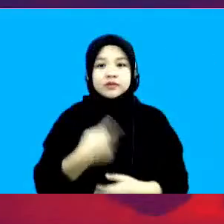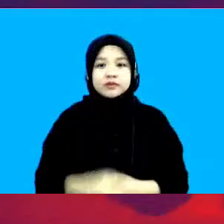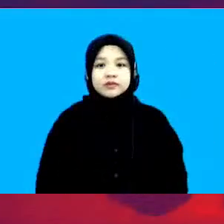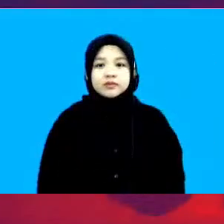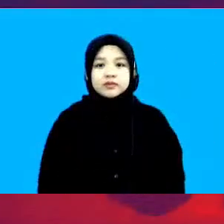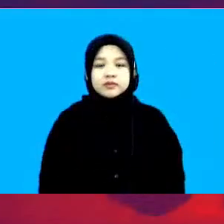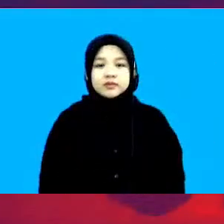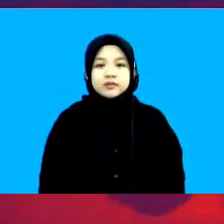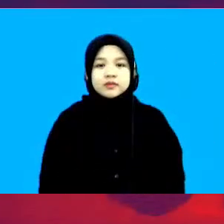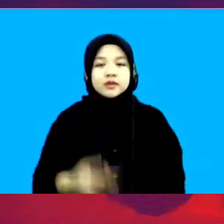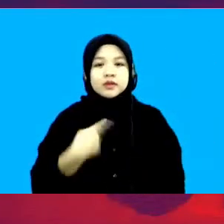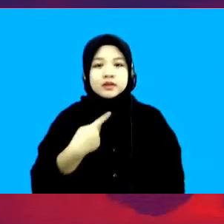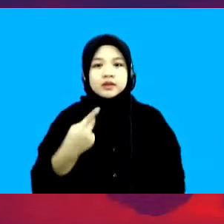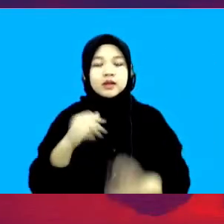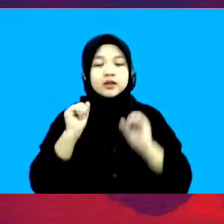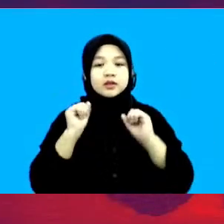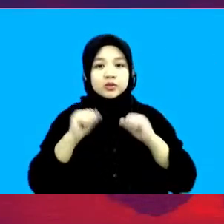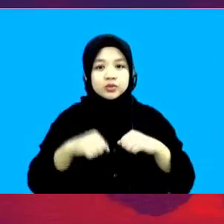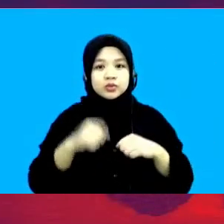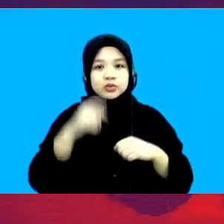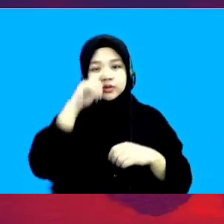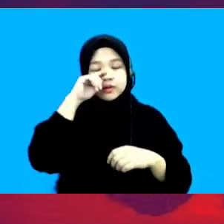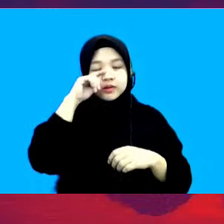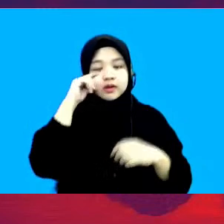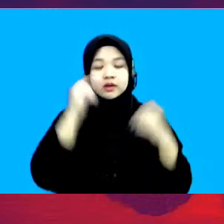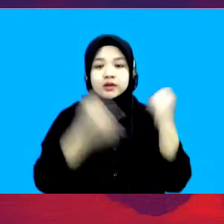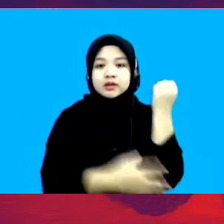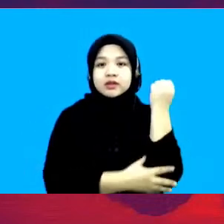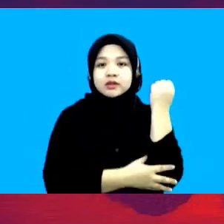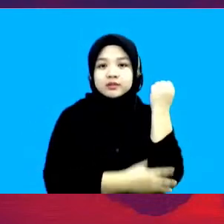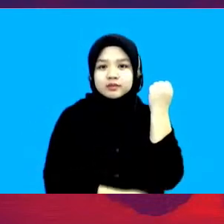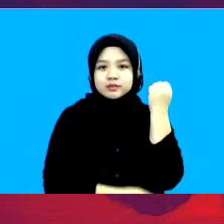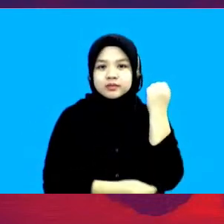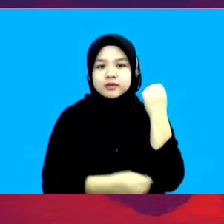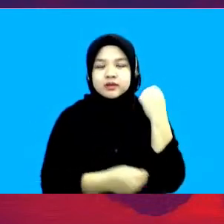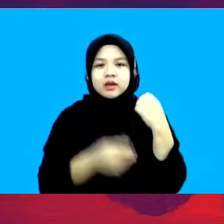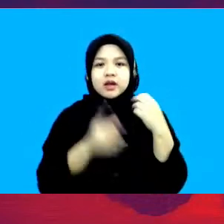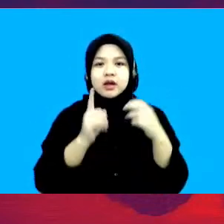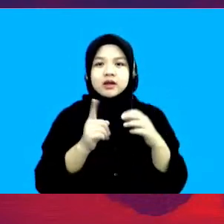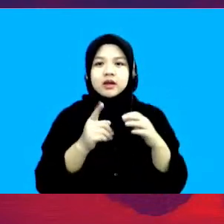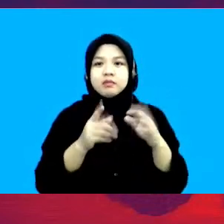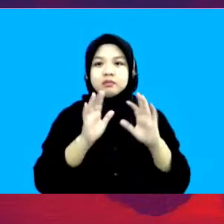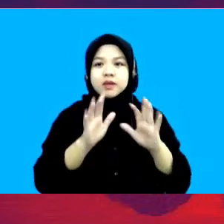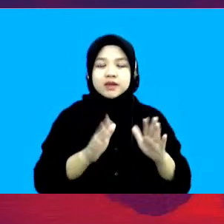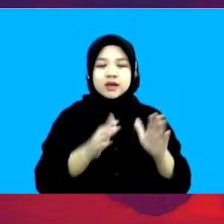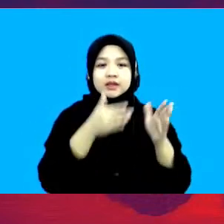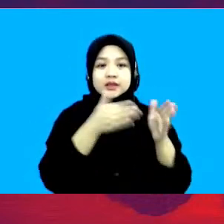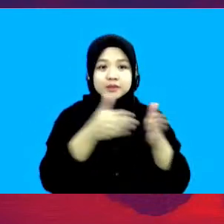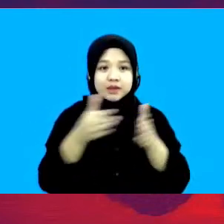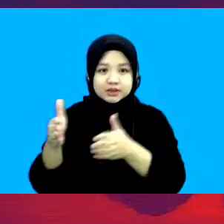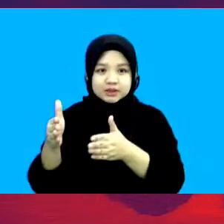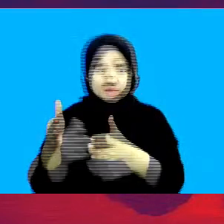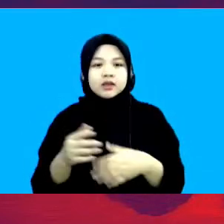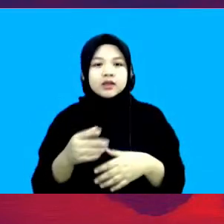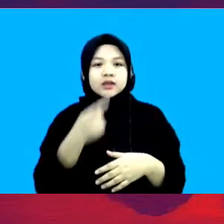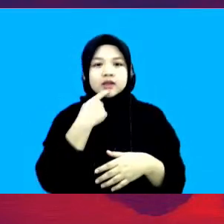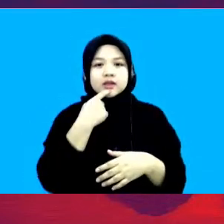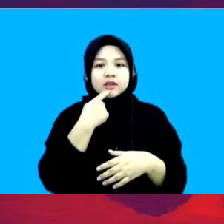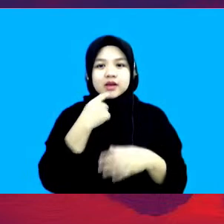poverty index, it's better for us to focus on the targeting subsidy. And this is very important when